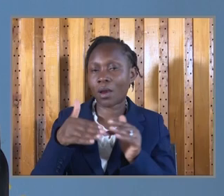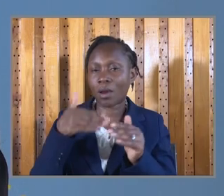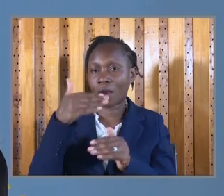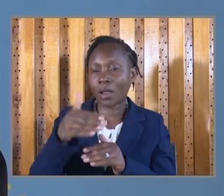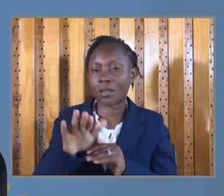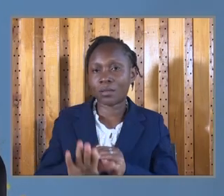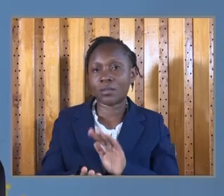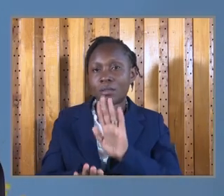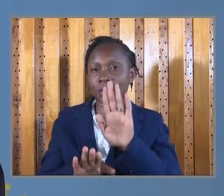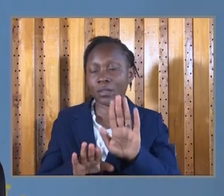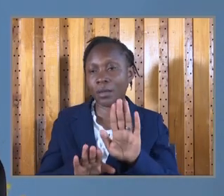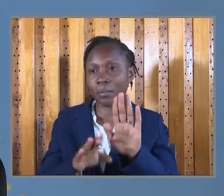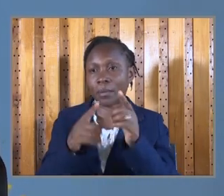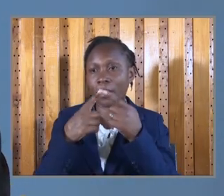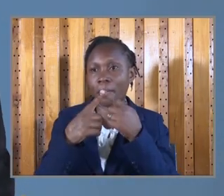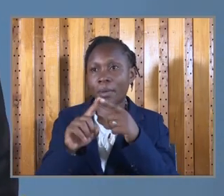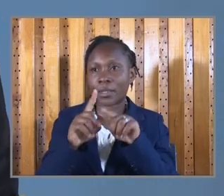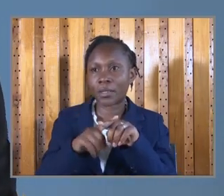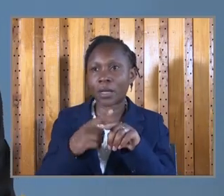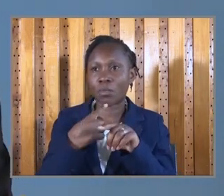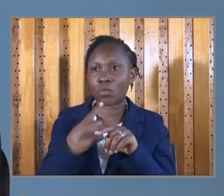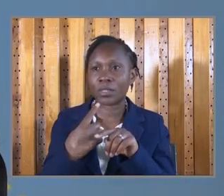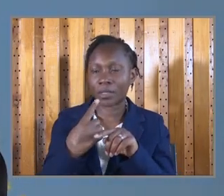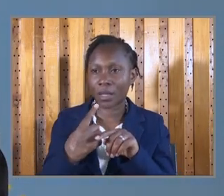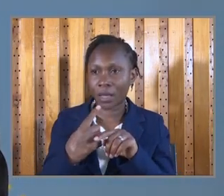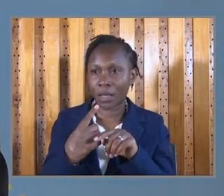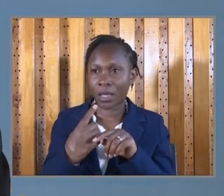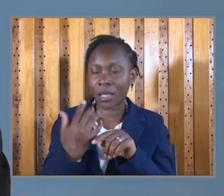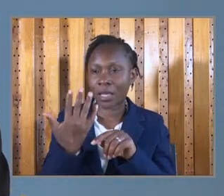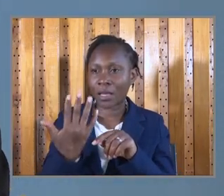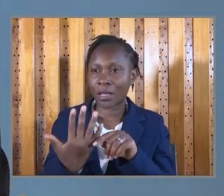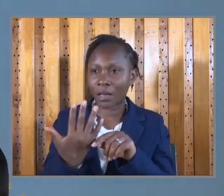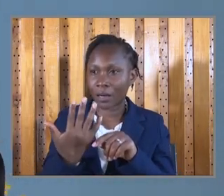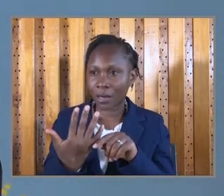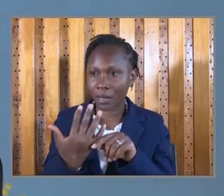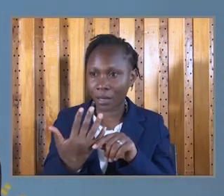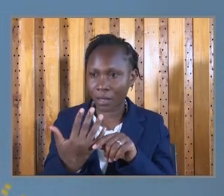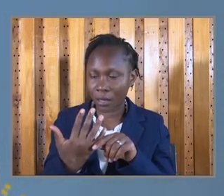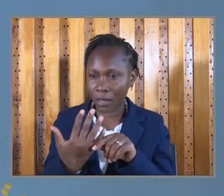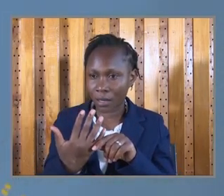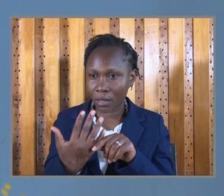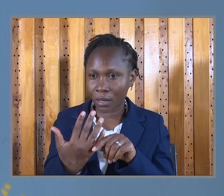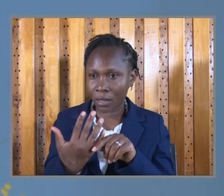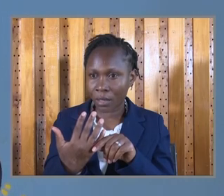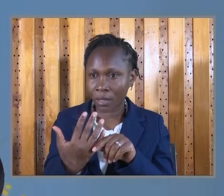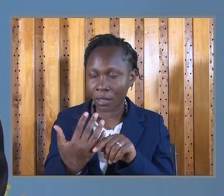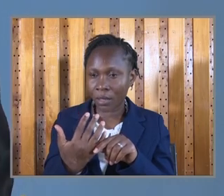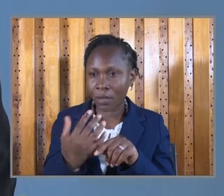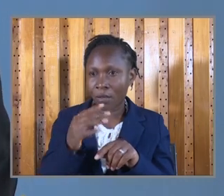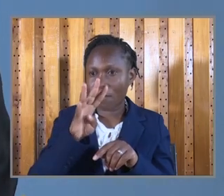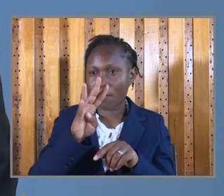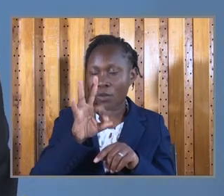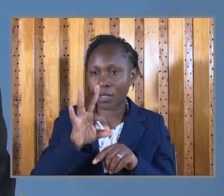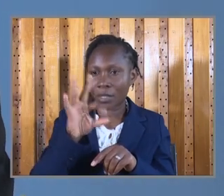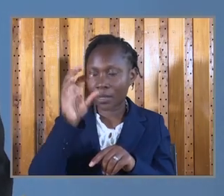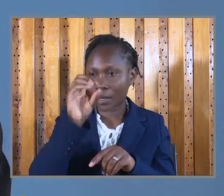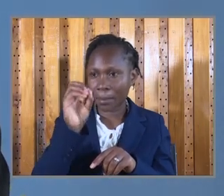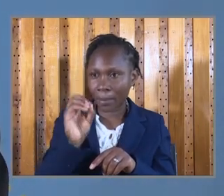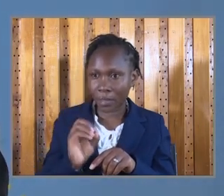By 2030, global greenhouse gas emissions must be reduced by 43% less than the 2019